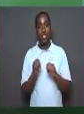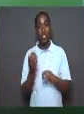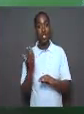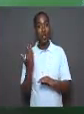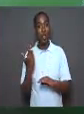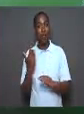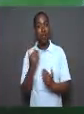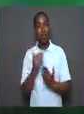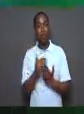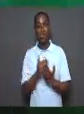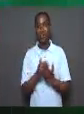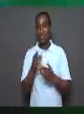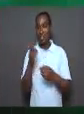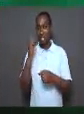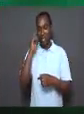last lesson.